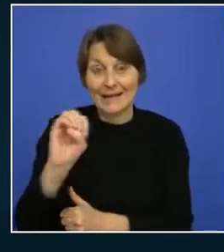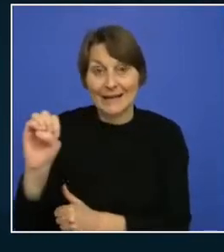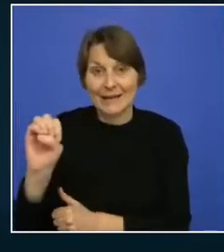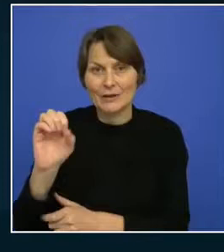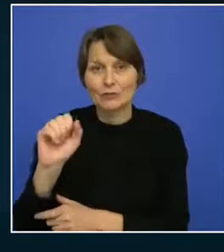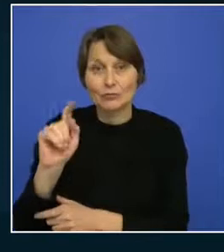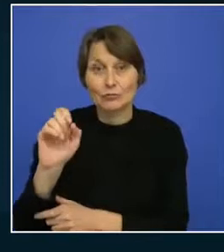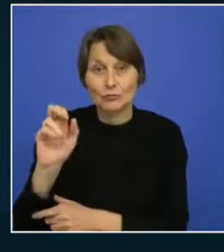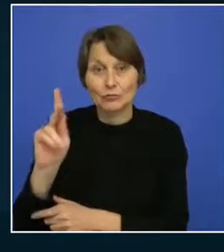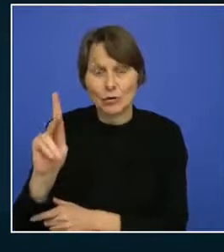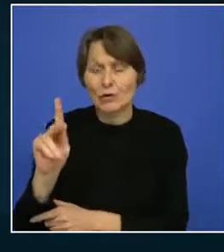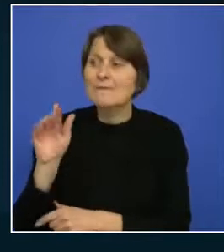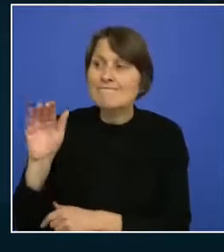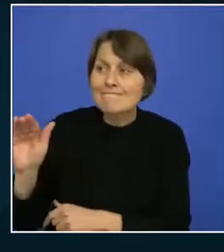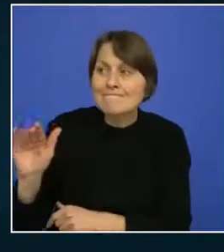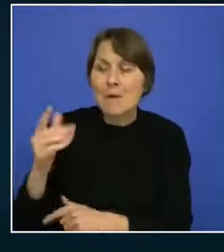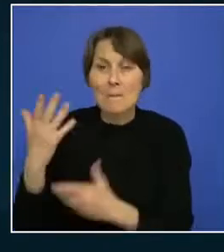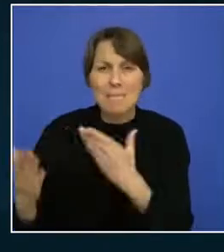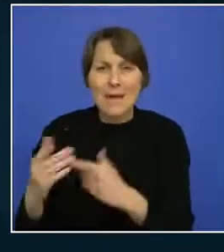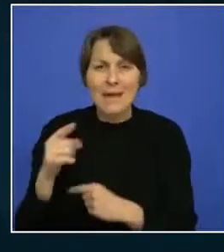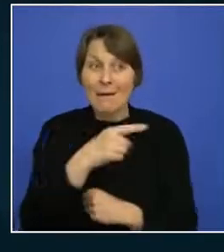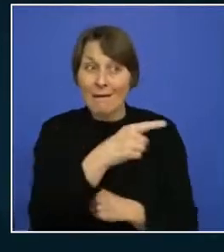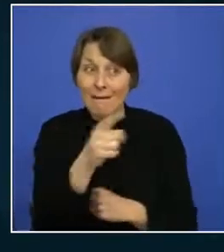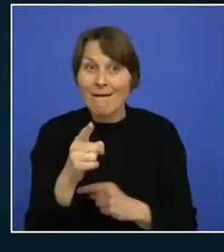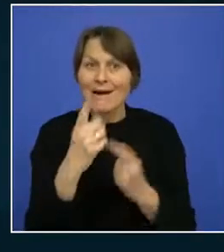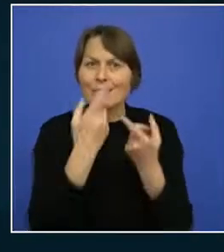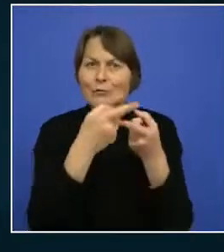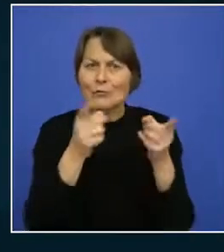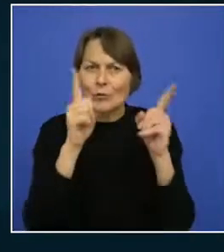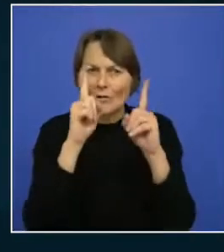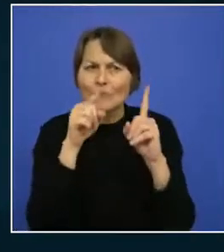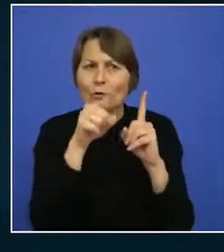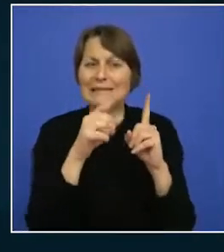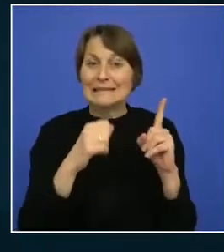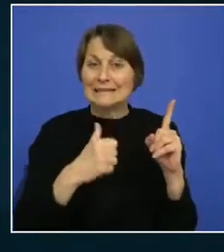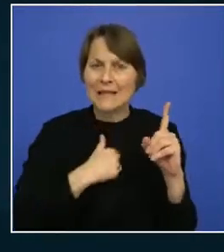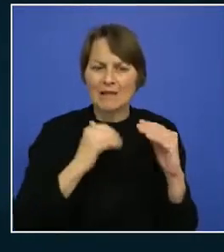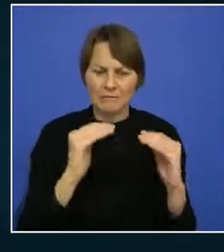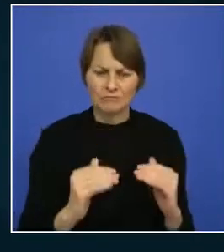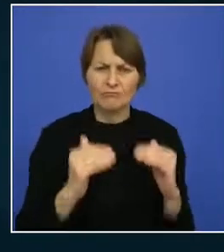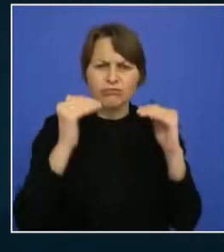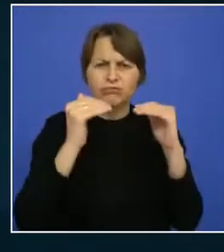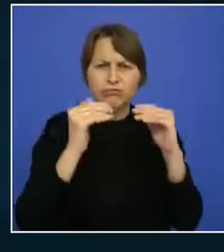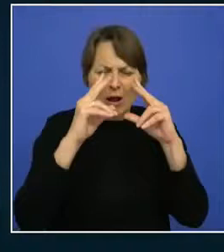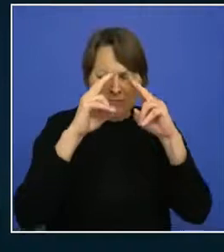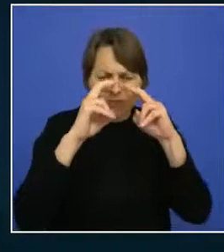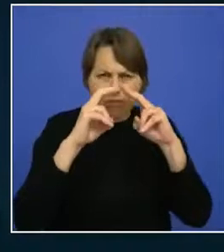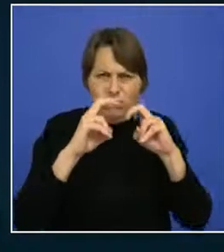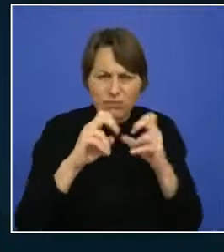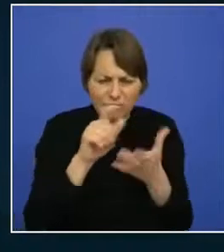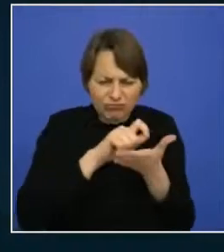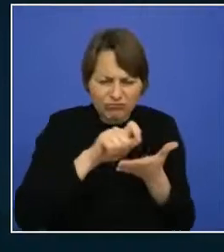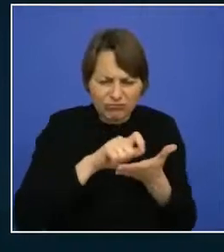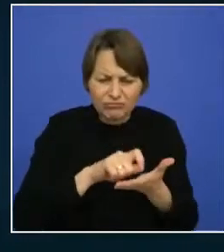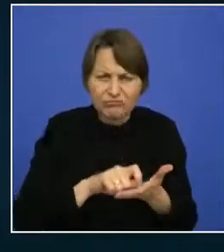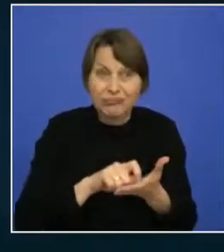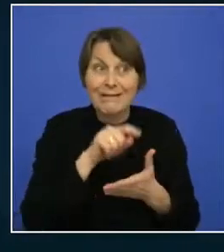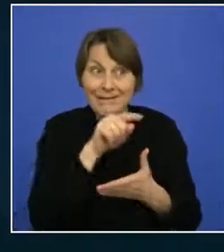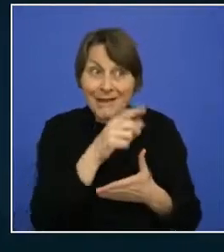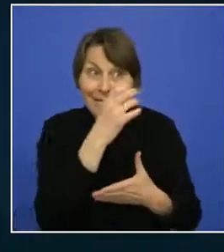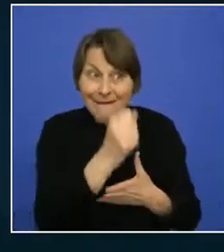students that are doing their senior capstones, their thesis work at universities with